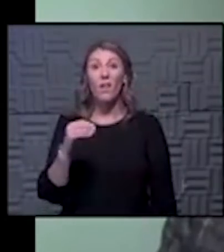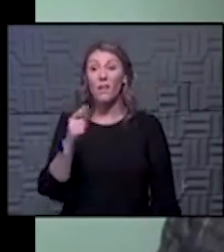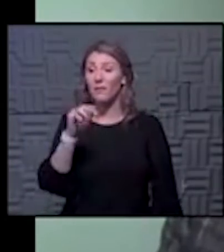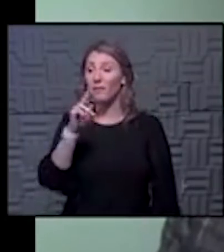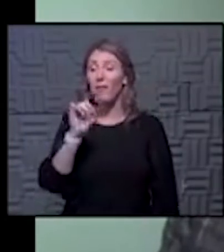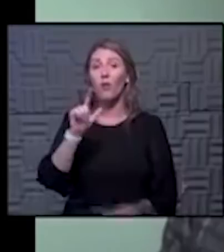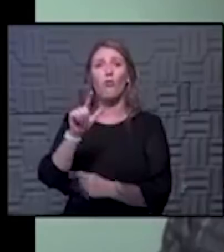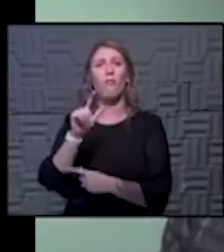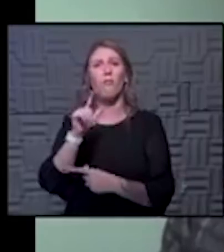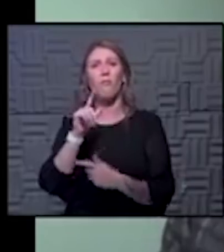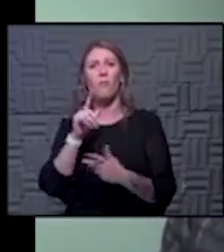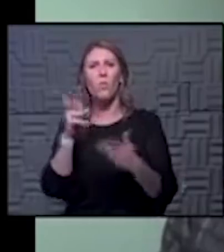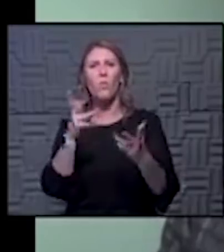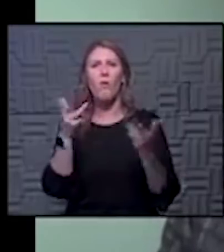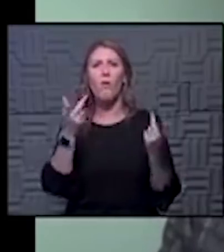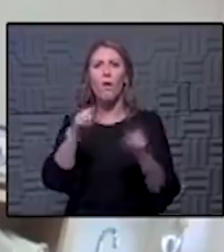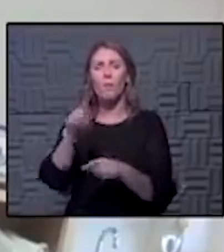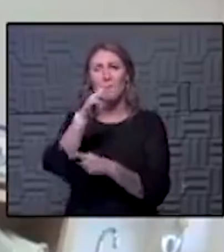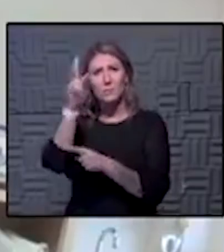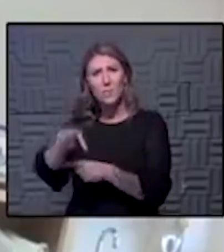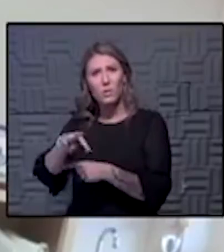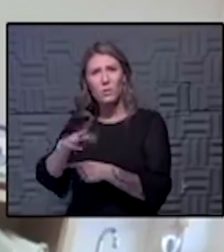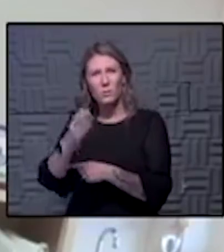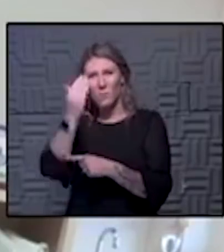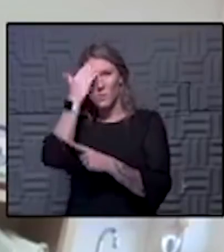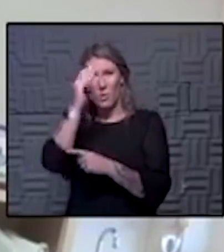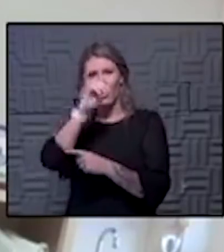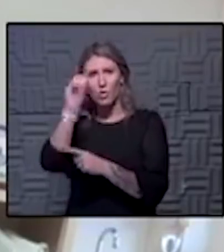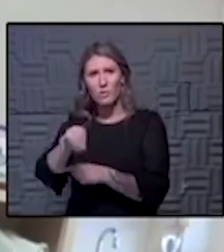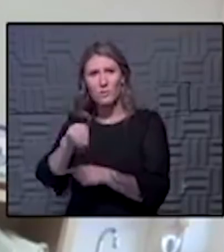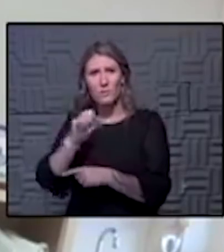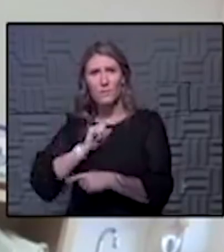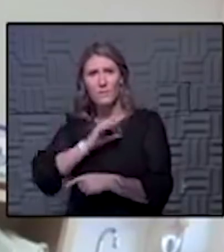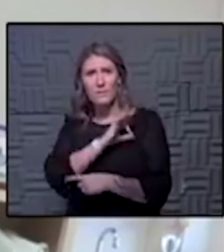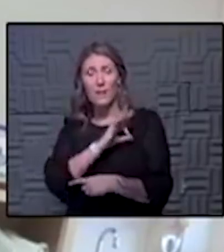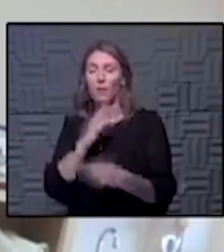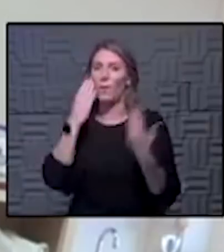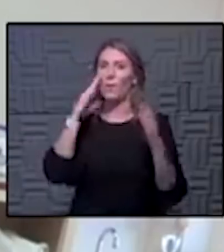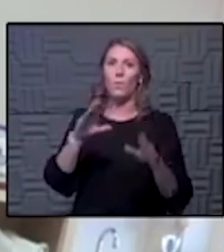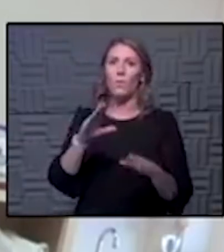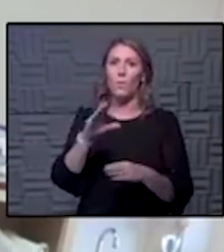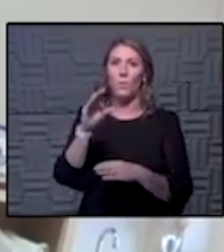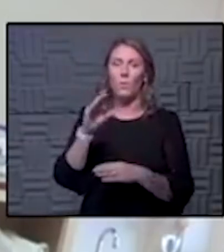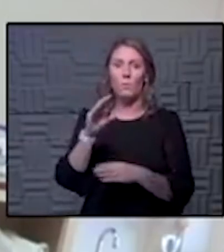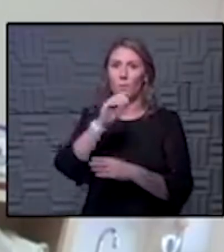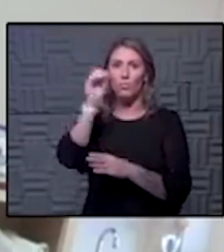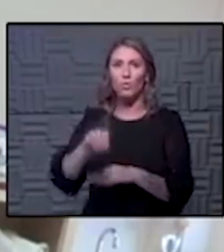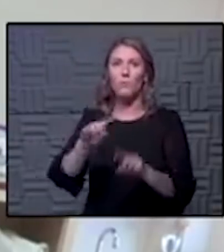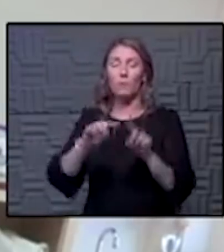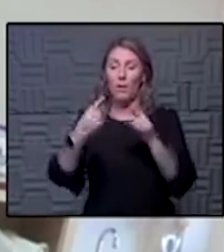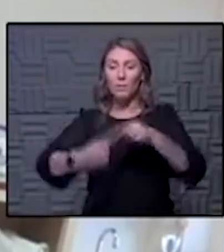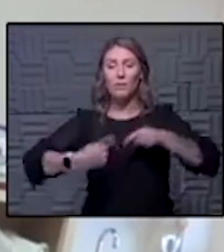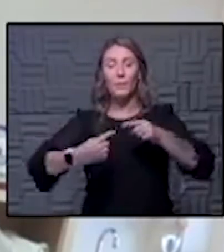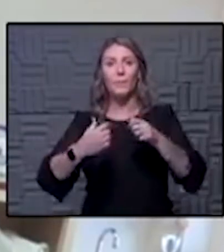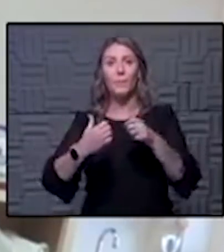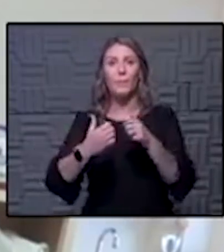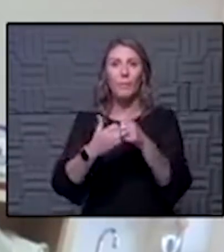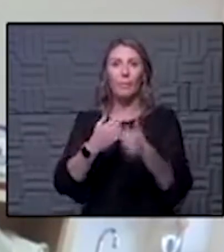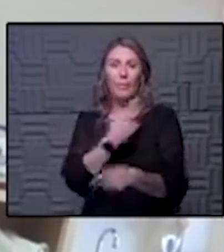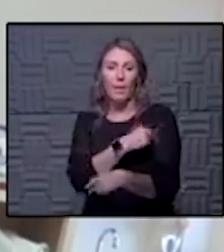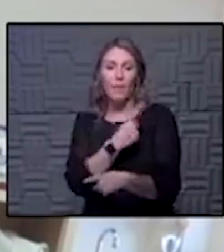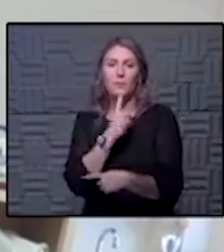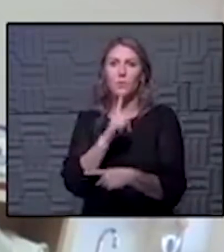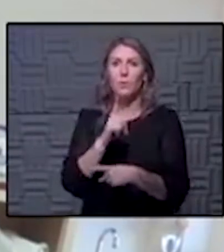Wichita? Do you know what % of staff are out? I don't know the percent, although I know it's been a struggle for the hospitals because they're so